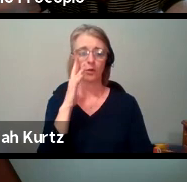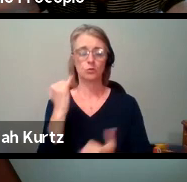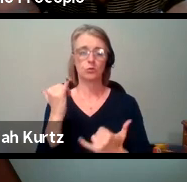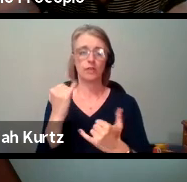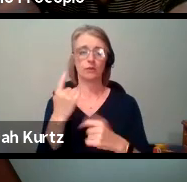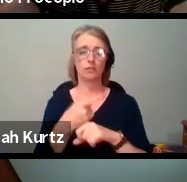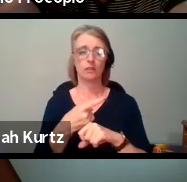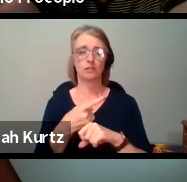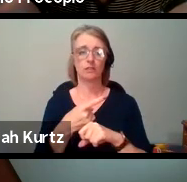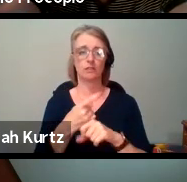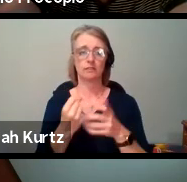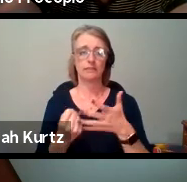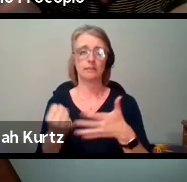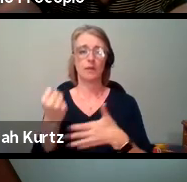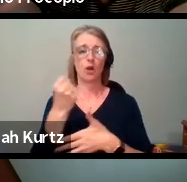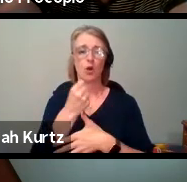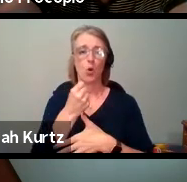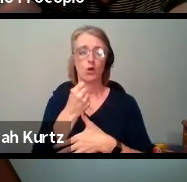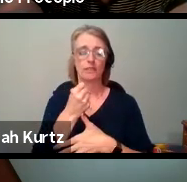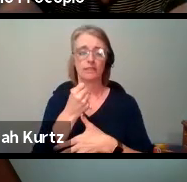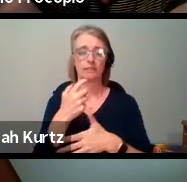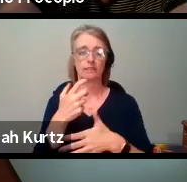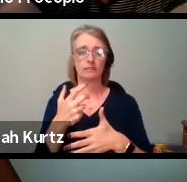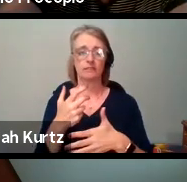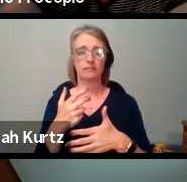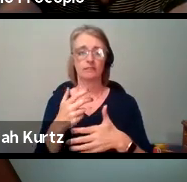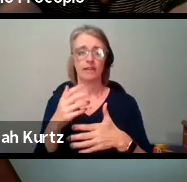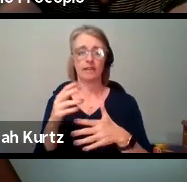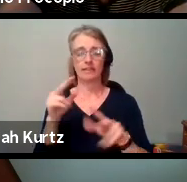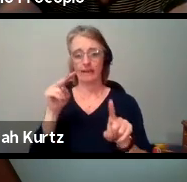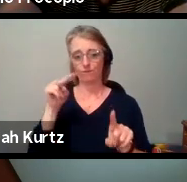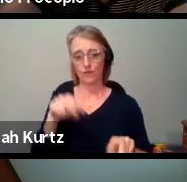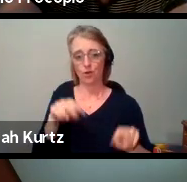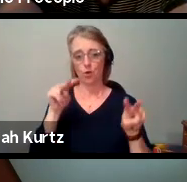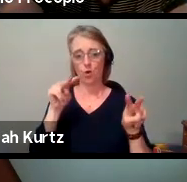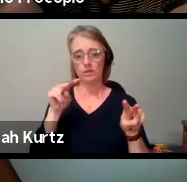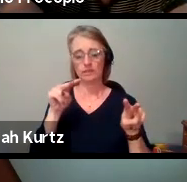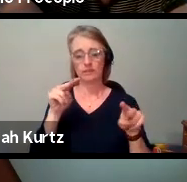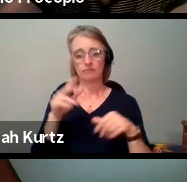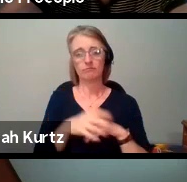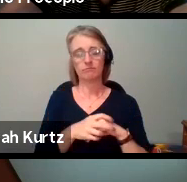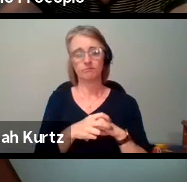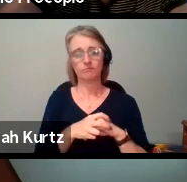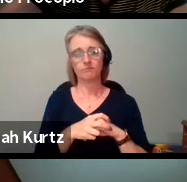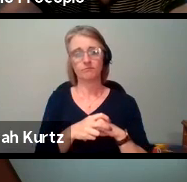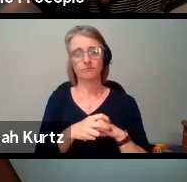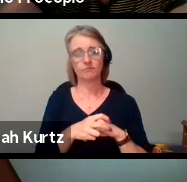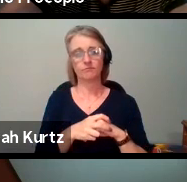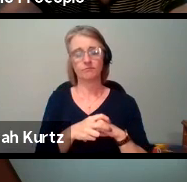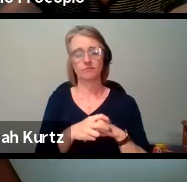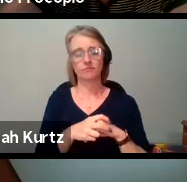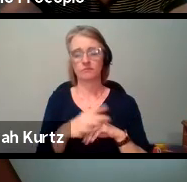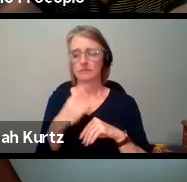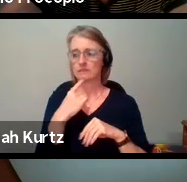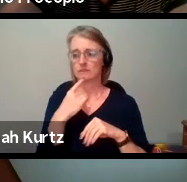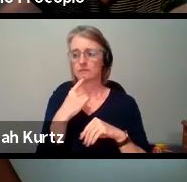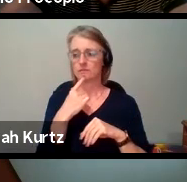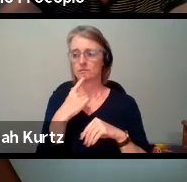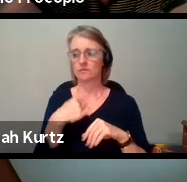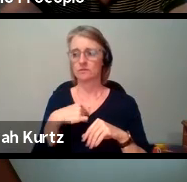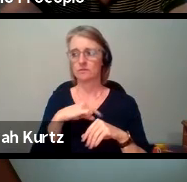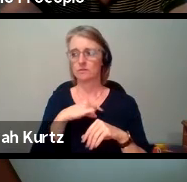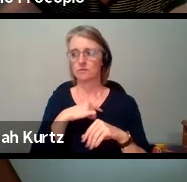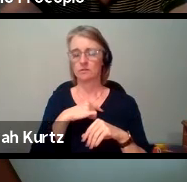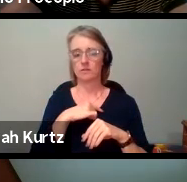about superiority and inferiority. And she said, we're going to go